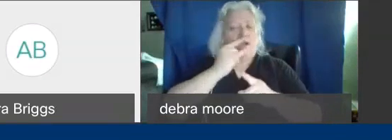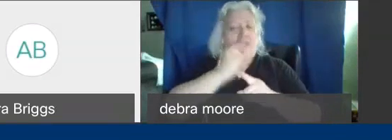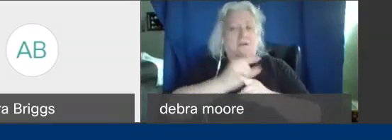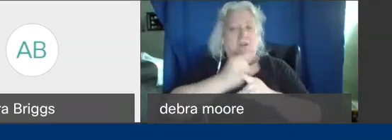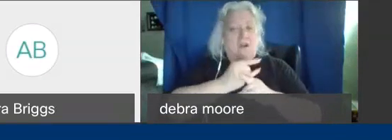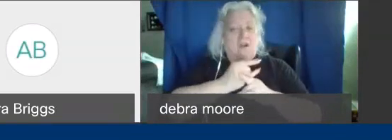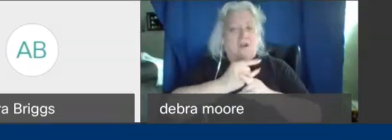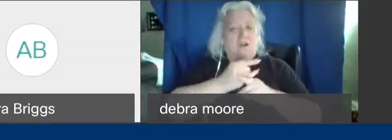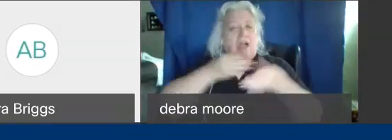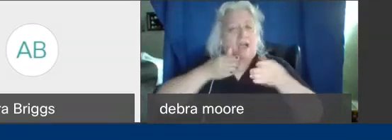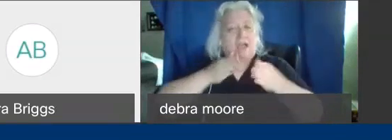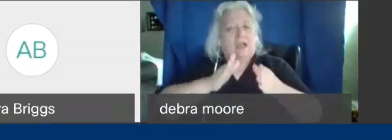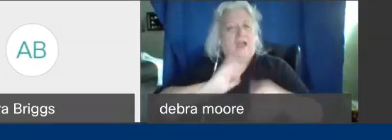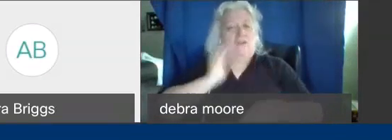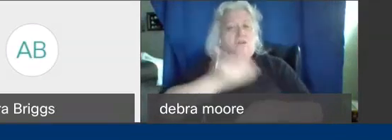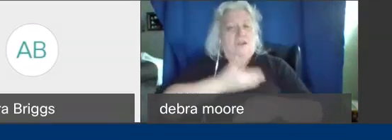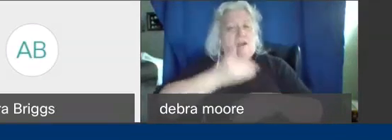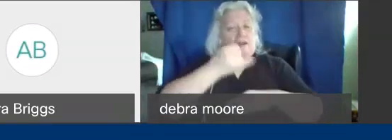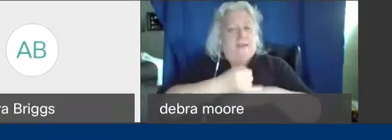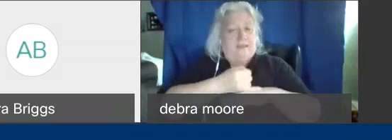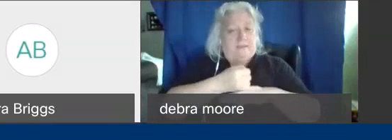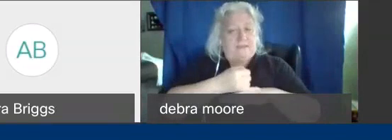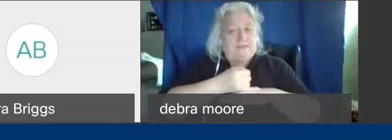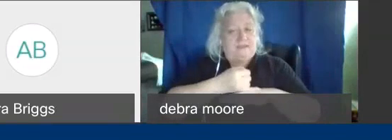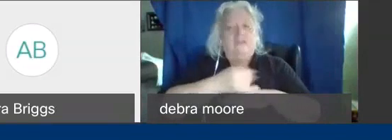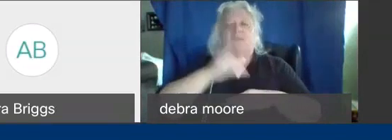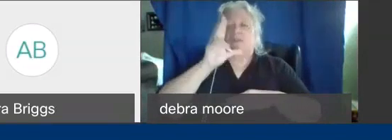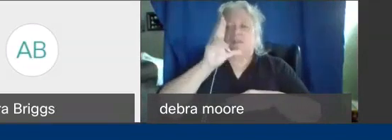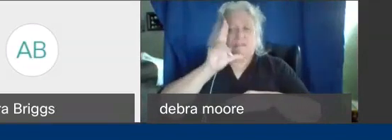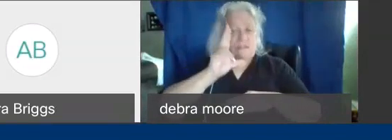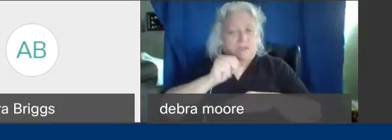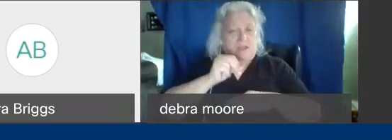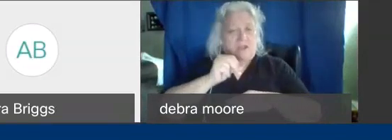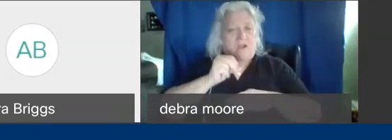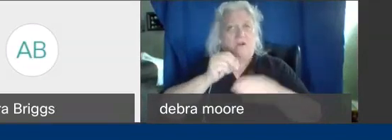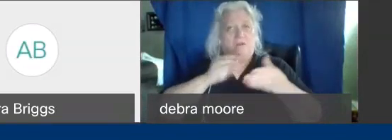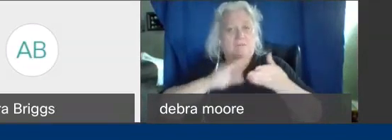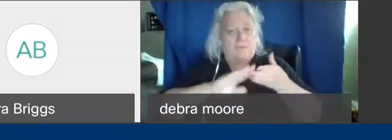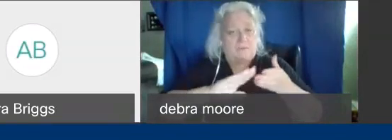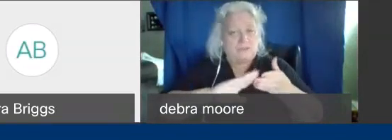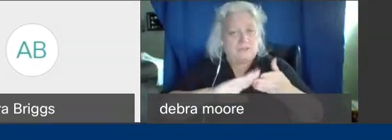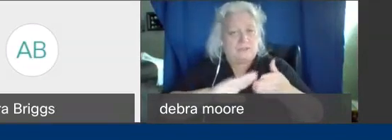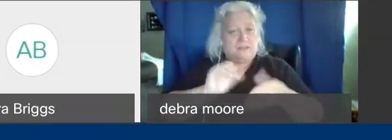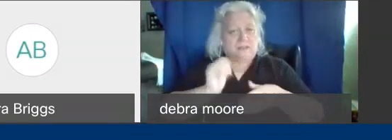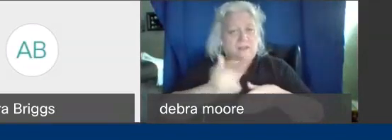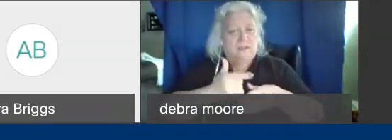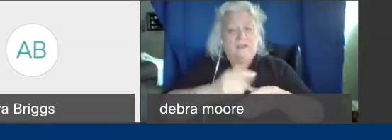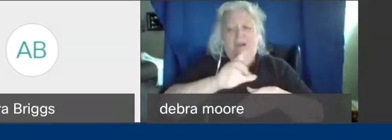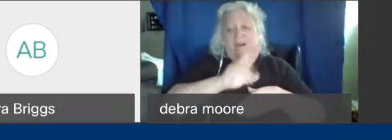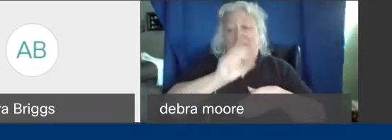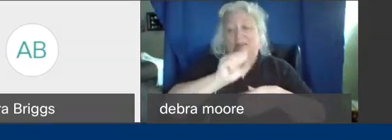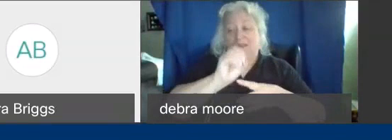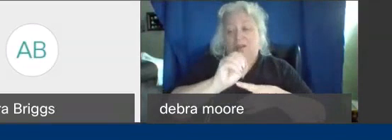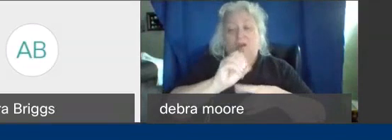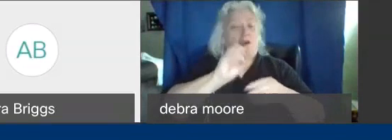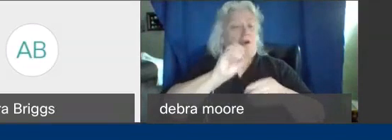bring alcoholic beverages in or upon the LSC facilities, which includes any RSO events, whether they're on campus or